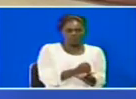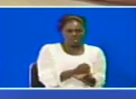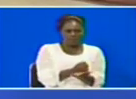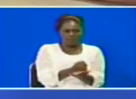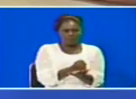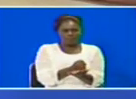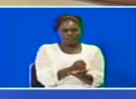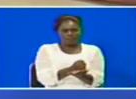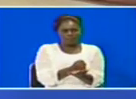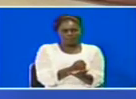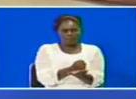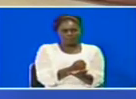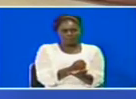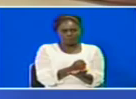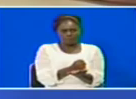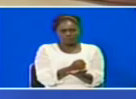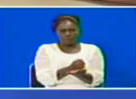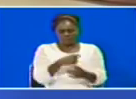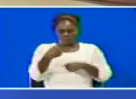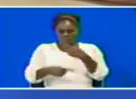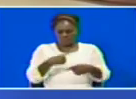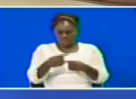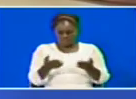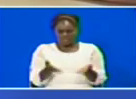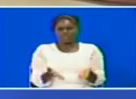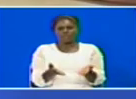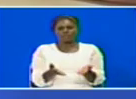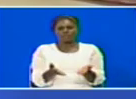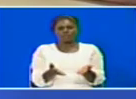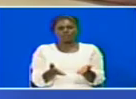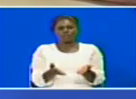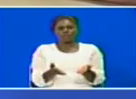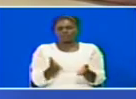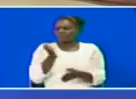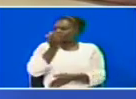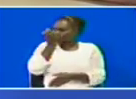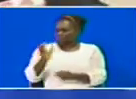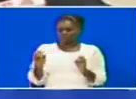intervention to lead this process, and we don't take it for granted.